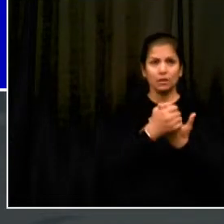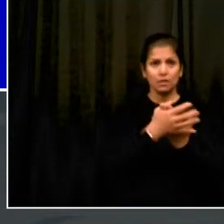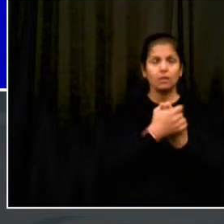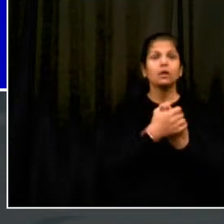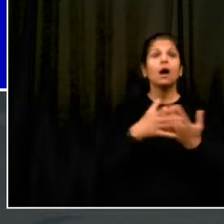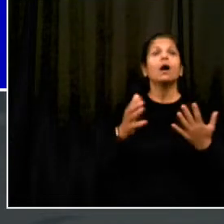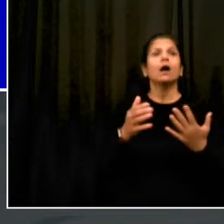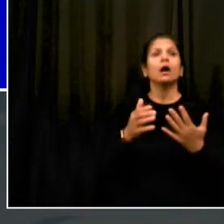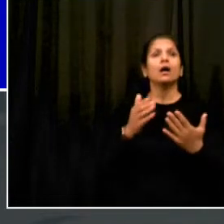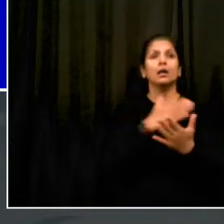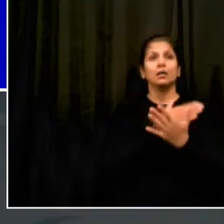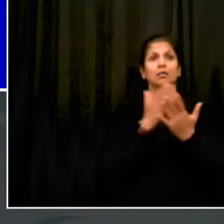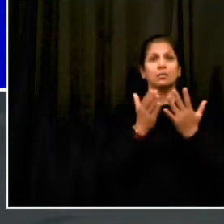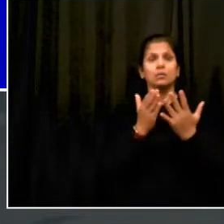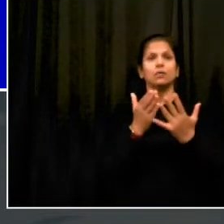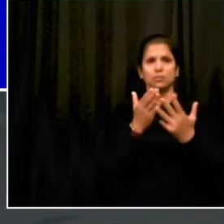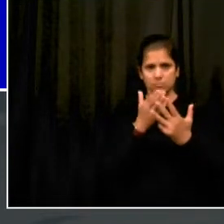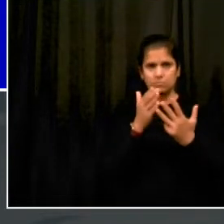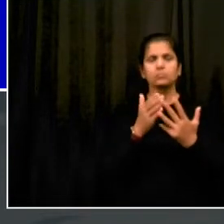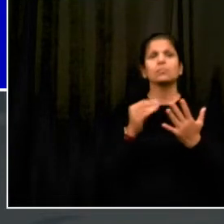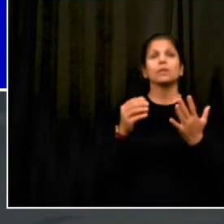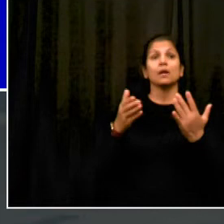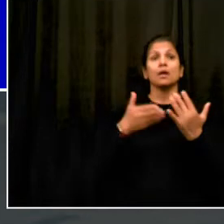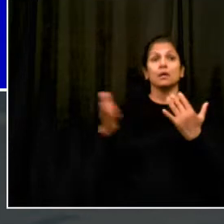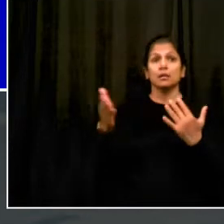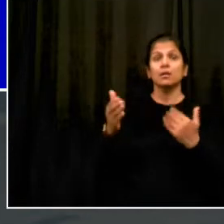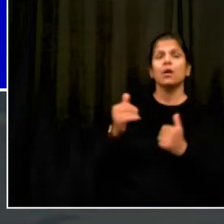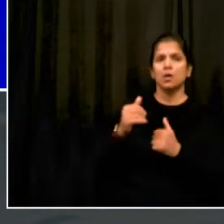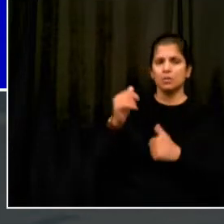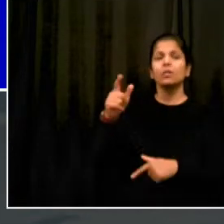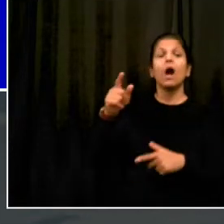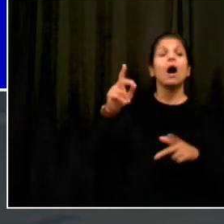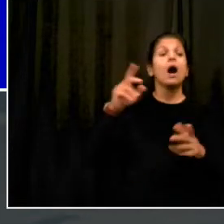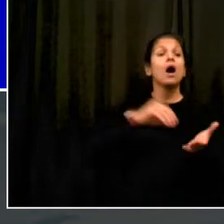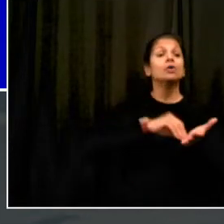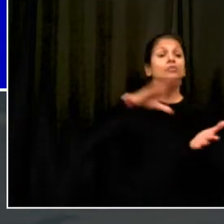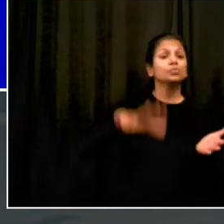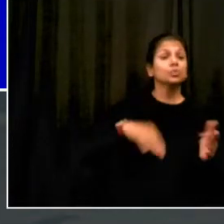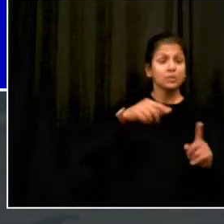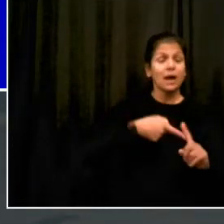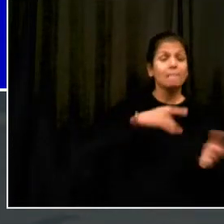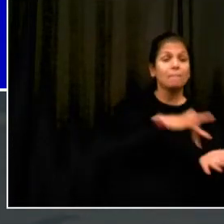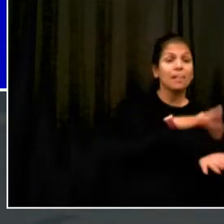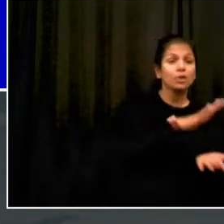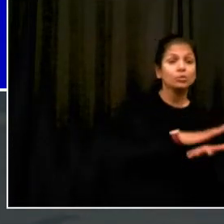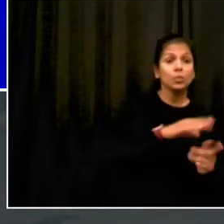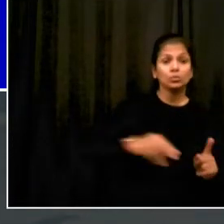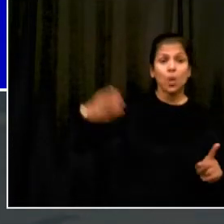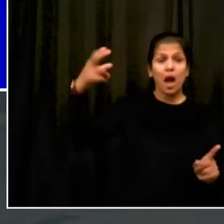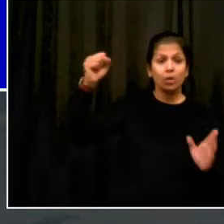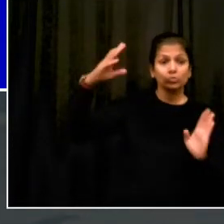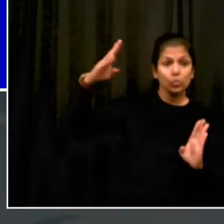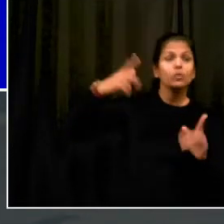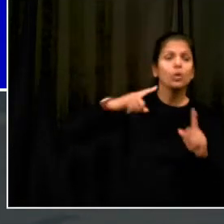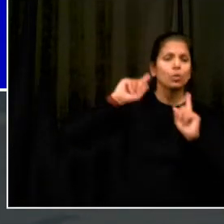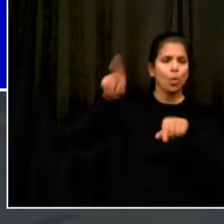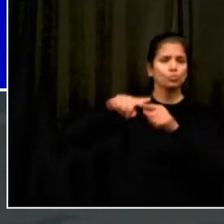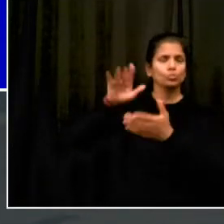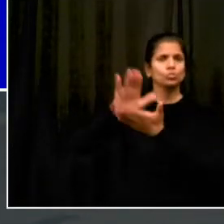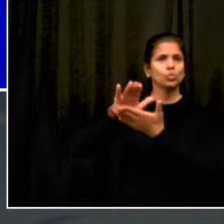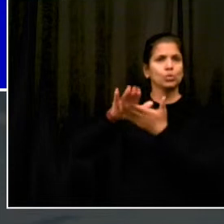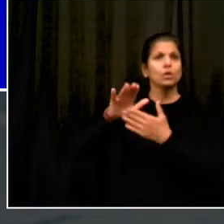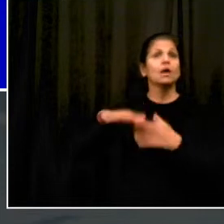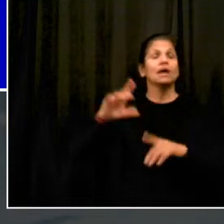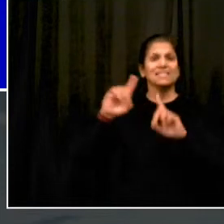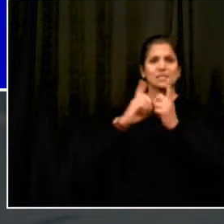centers. Why? Because we know, first of all, studies consistently show that younger kids are having less